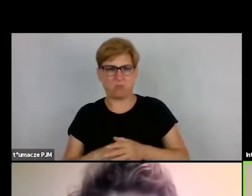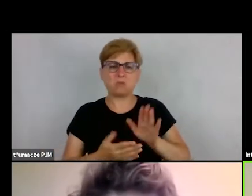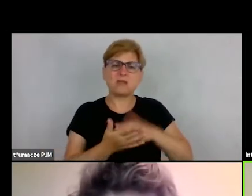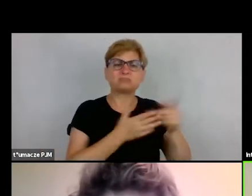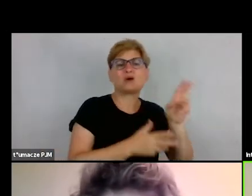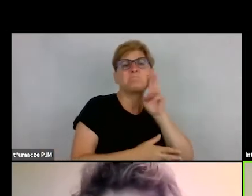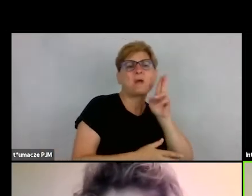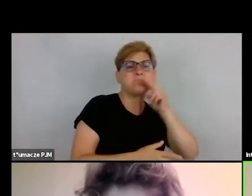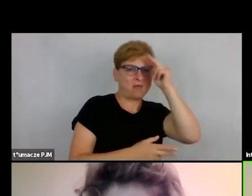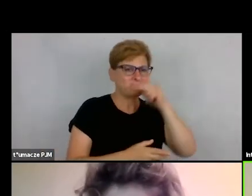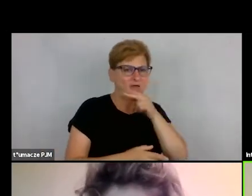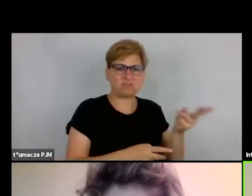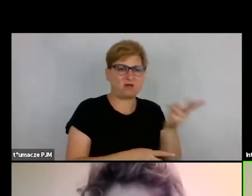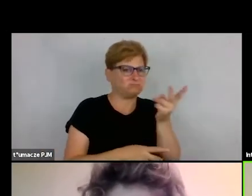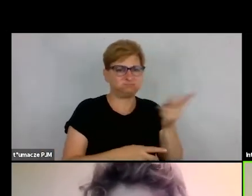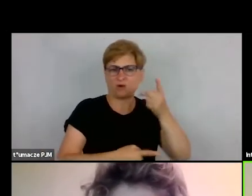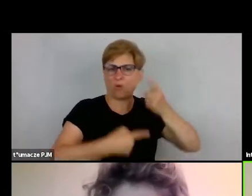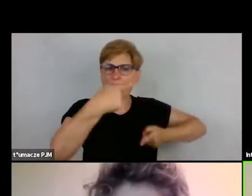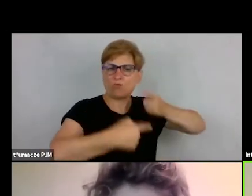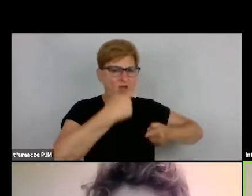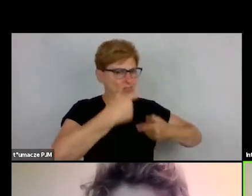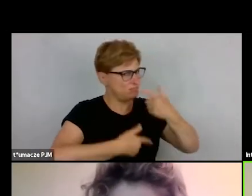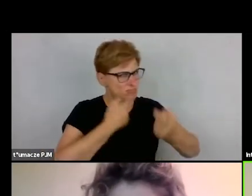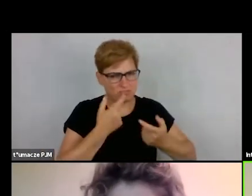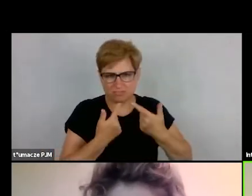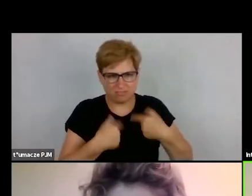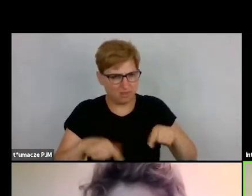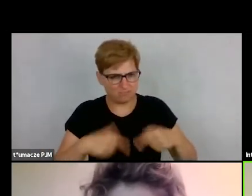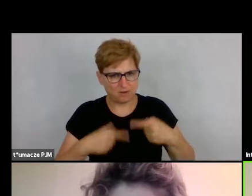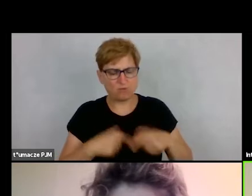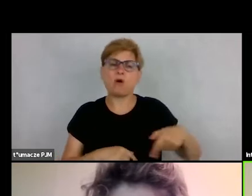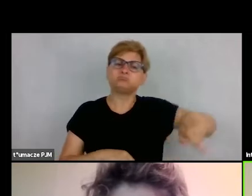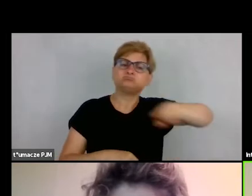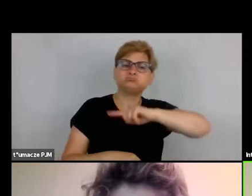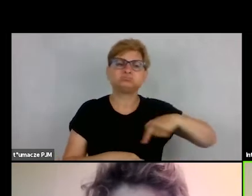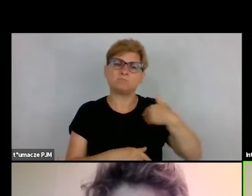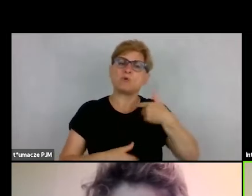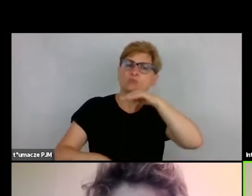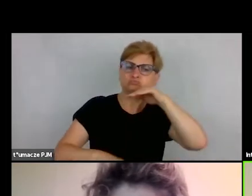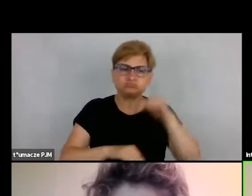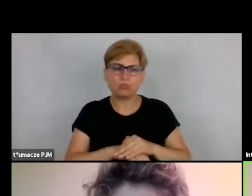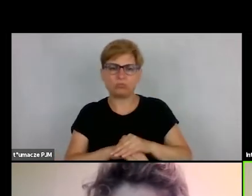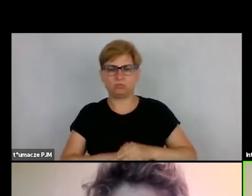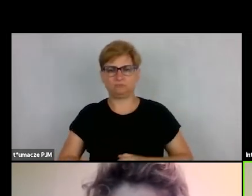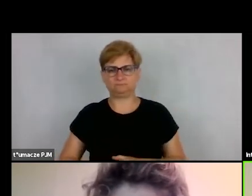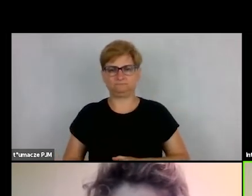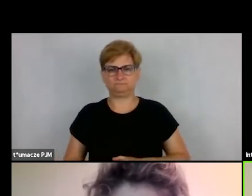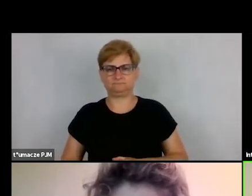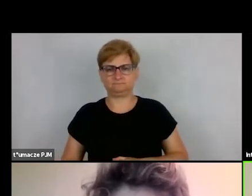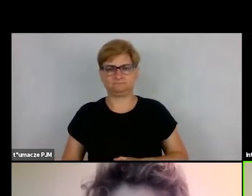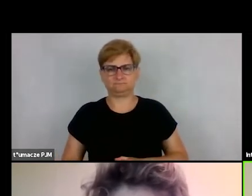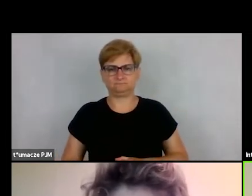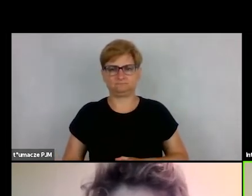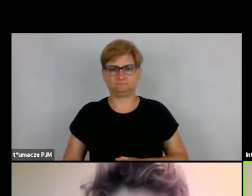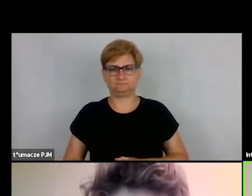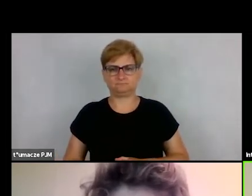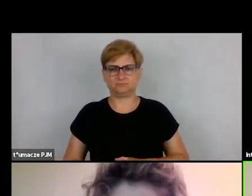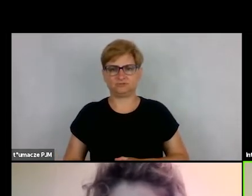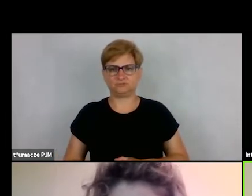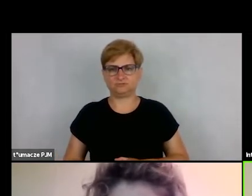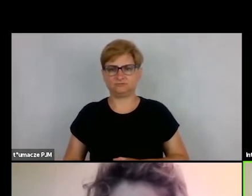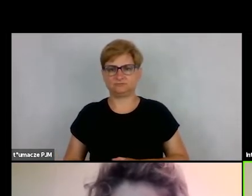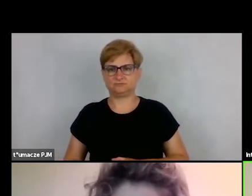began to enter my teen years and I began to think politically, I really began to grapple with this question of why my mother, who was a